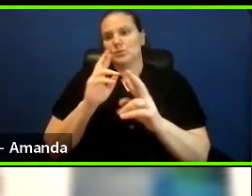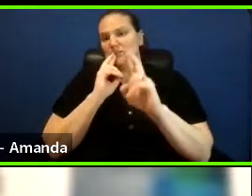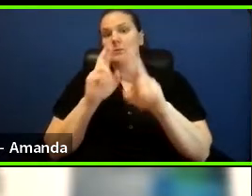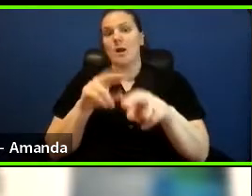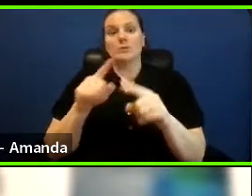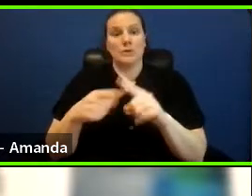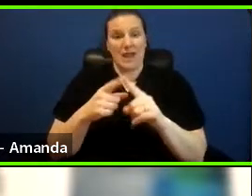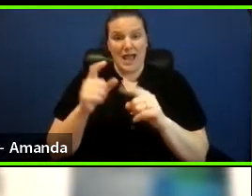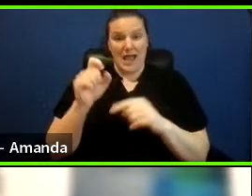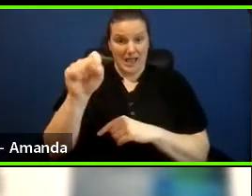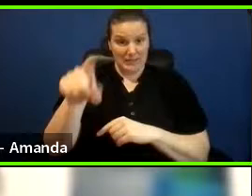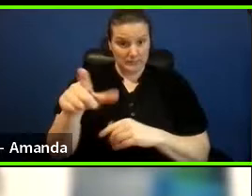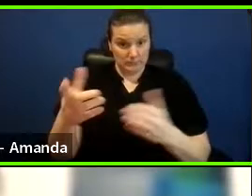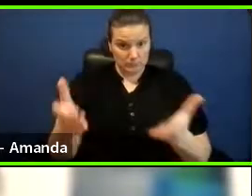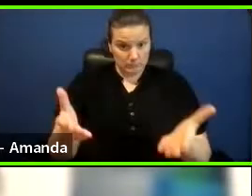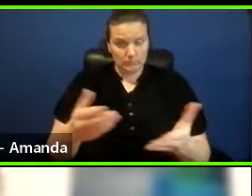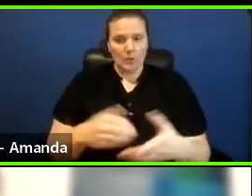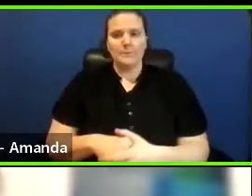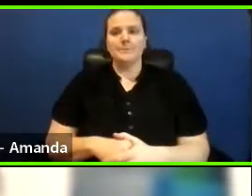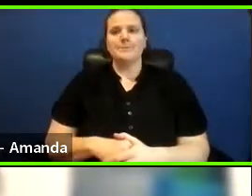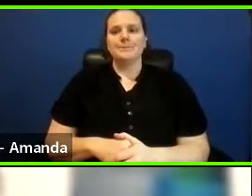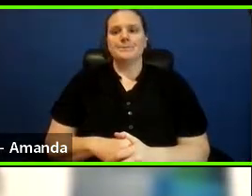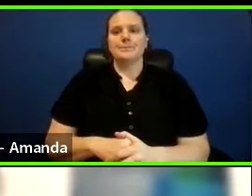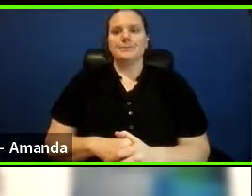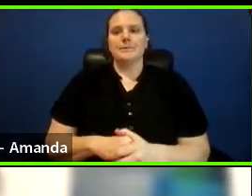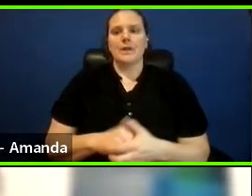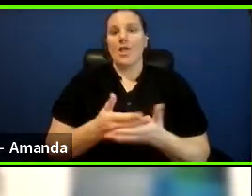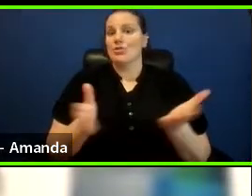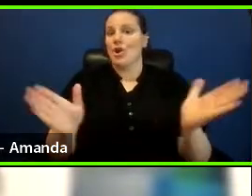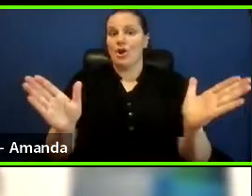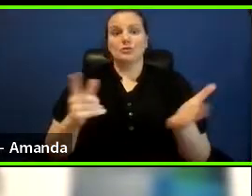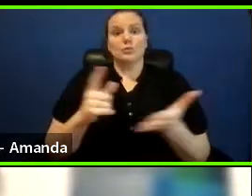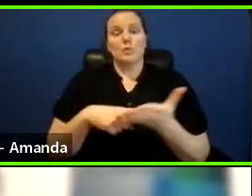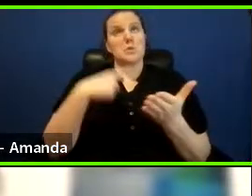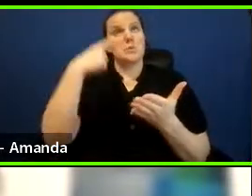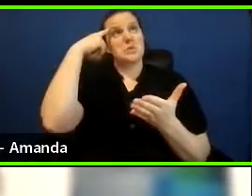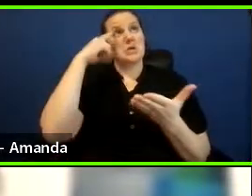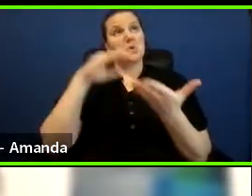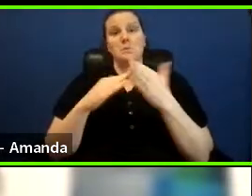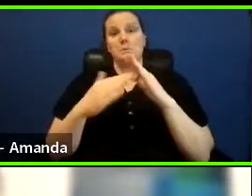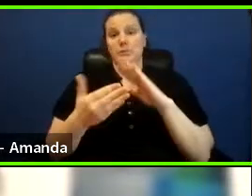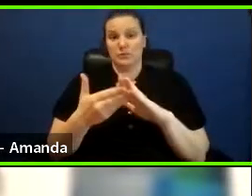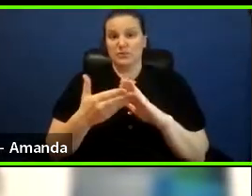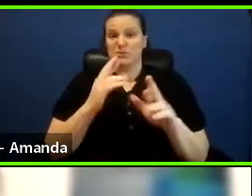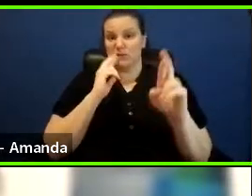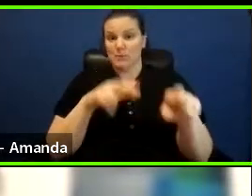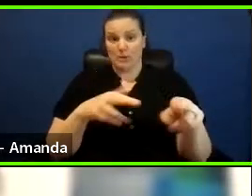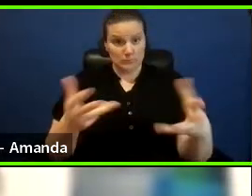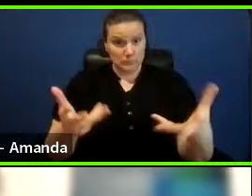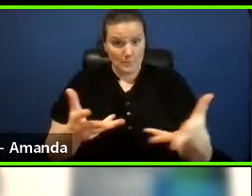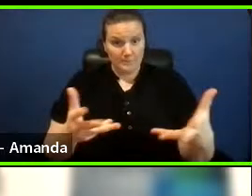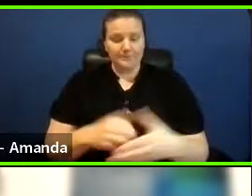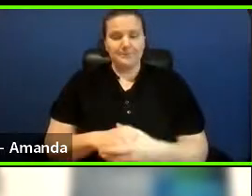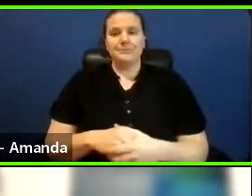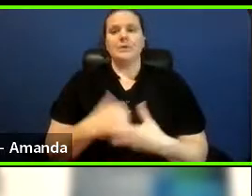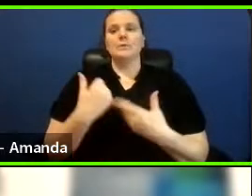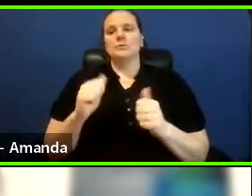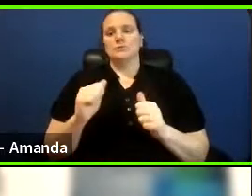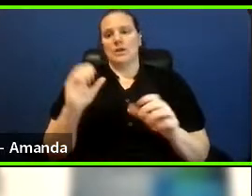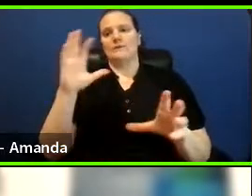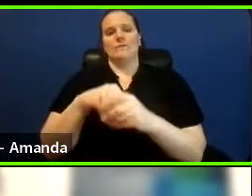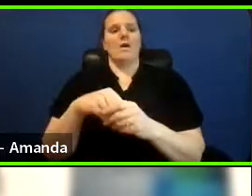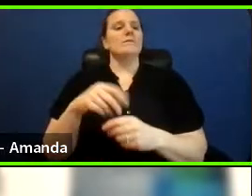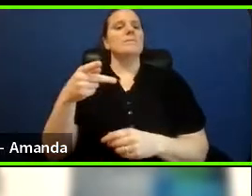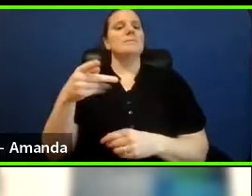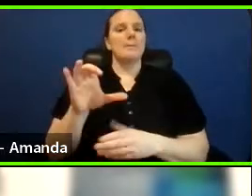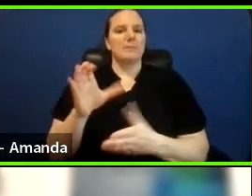ask a question. So, and at large, what you think the community's response might be. We try to engage the public